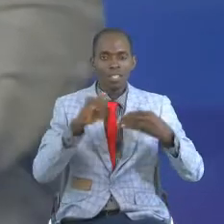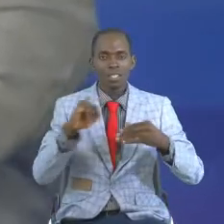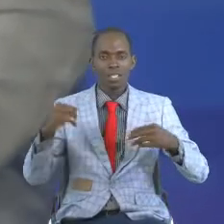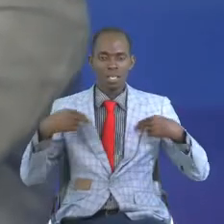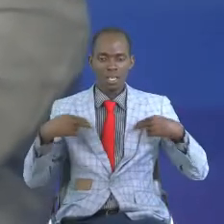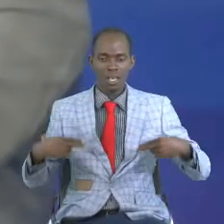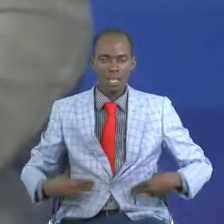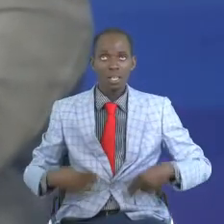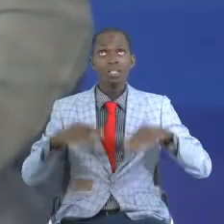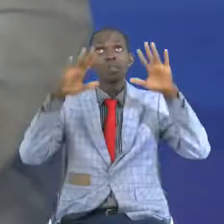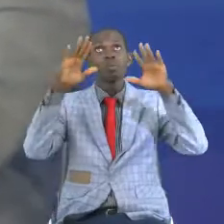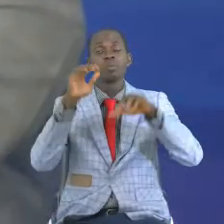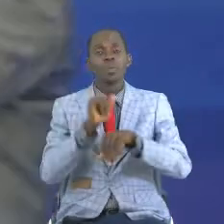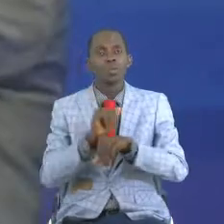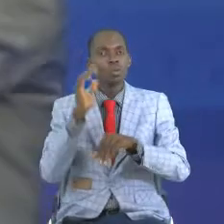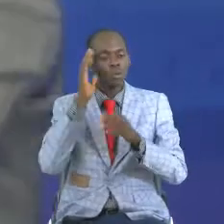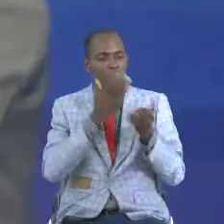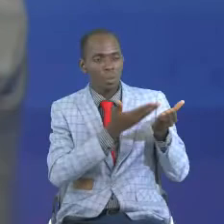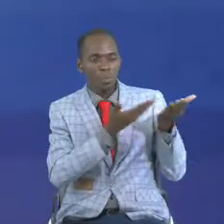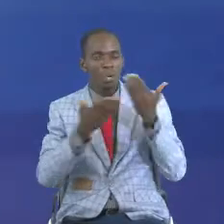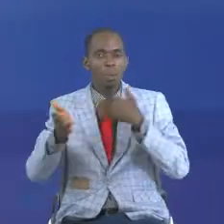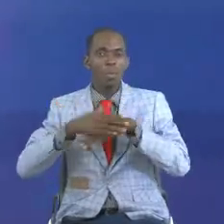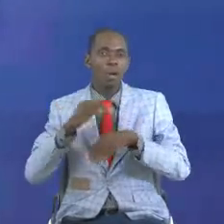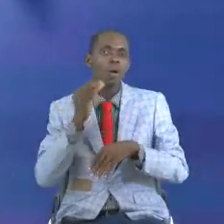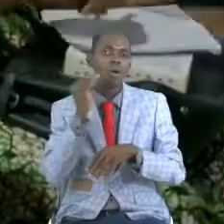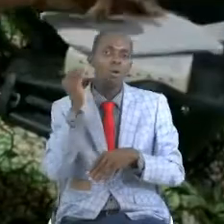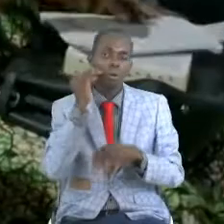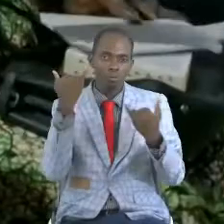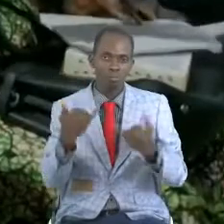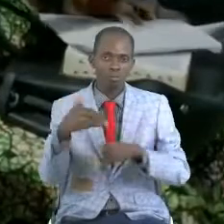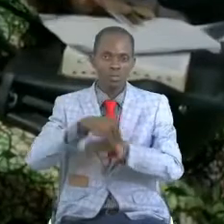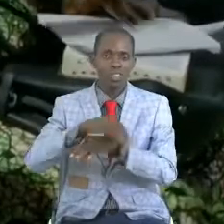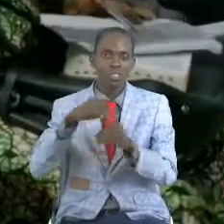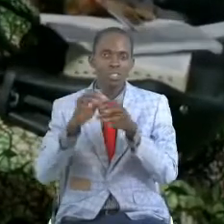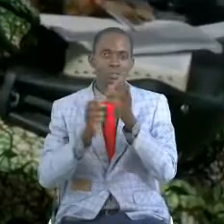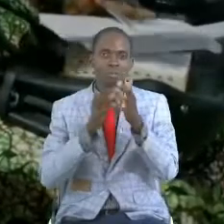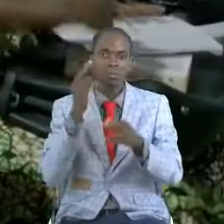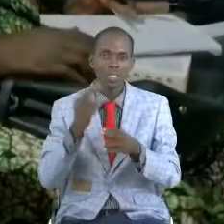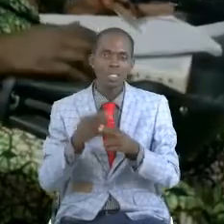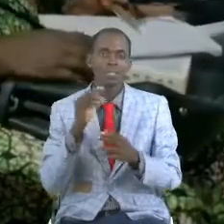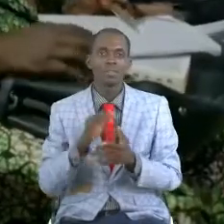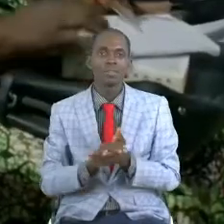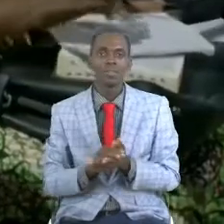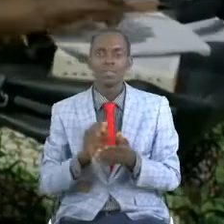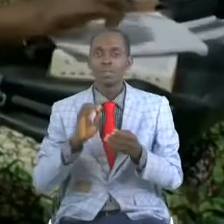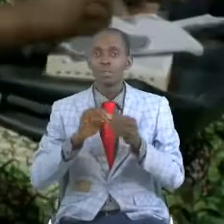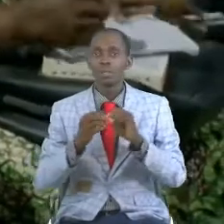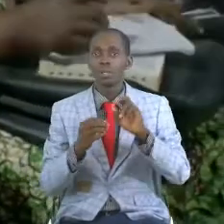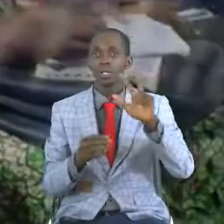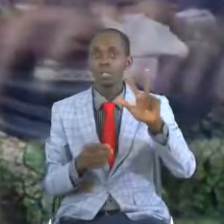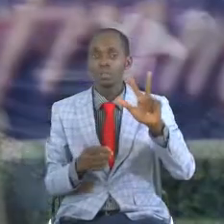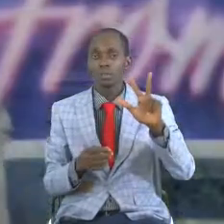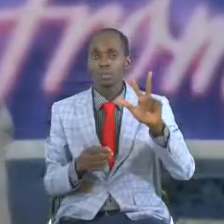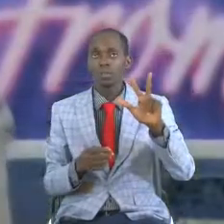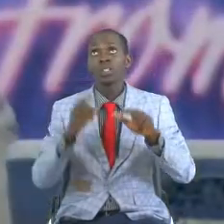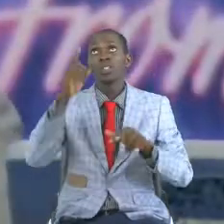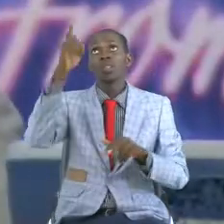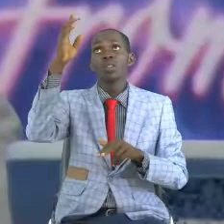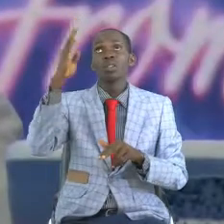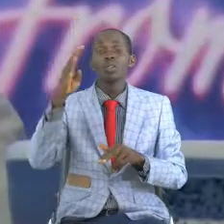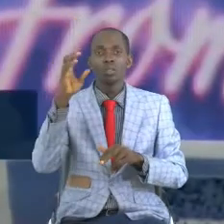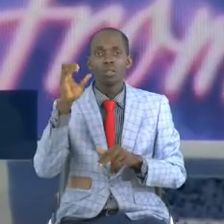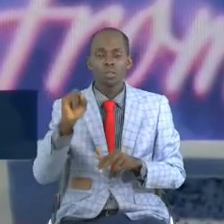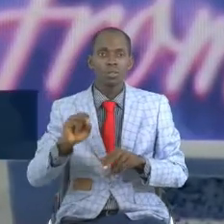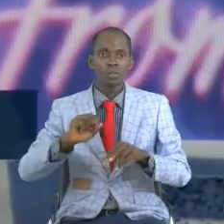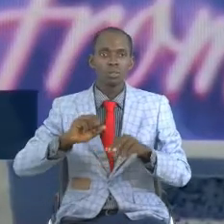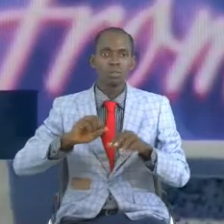You'll carry that home tonight in Jesus' name. Number three, God's ordained